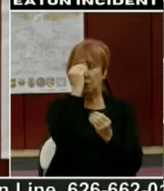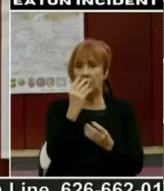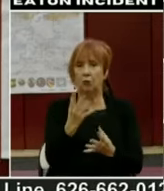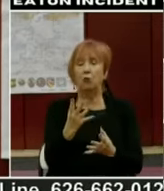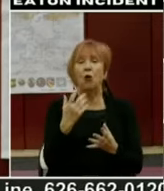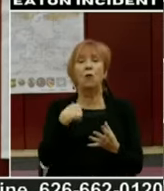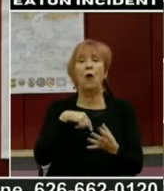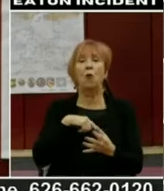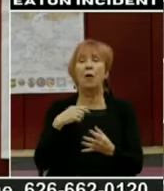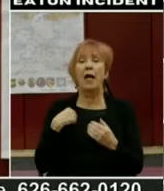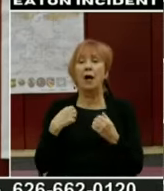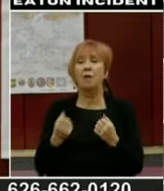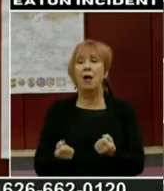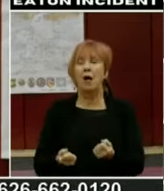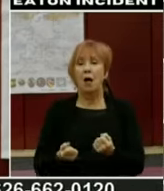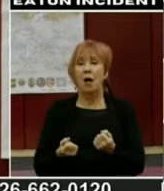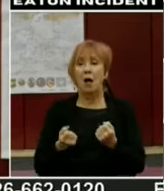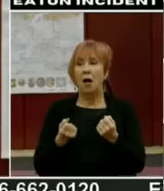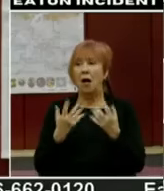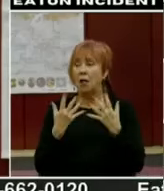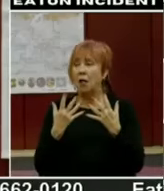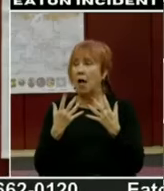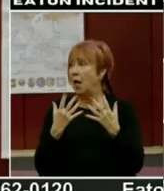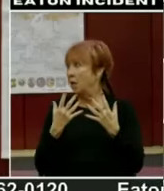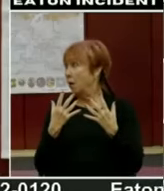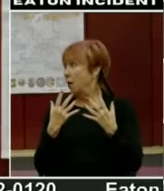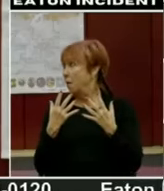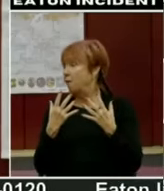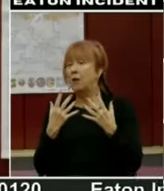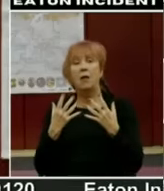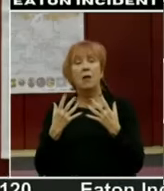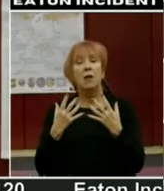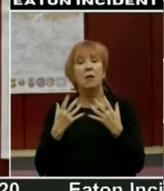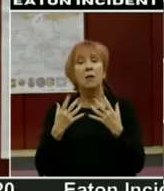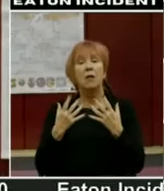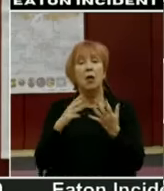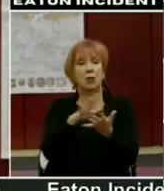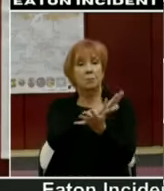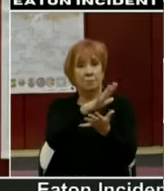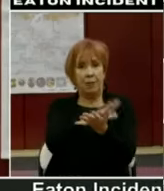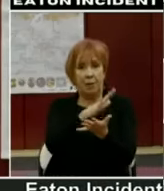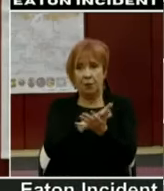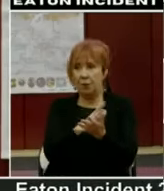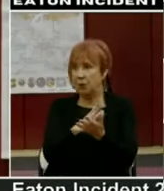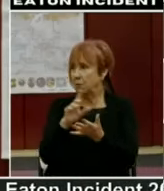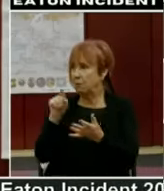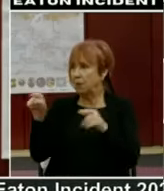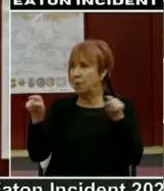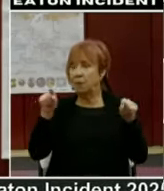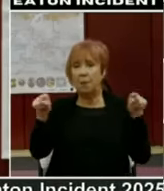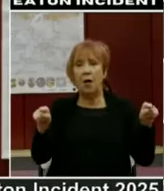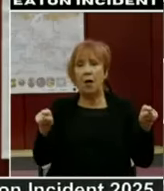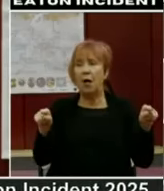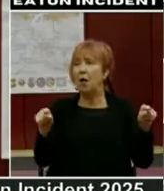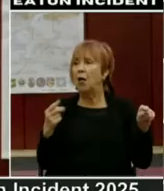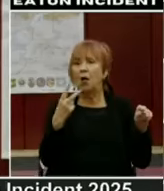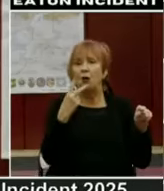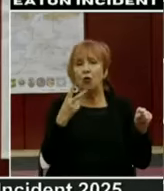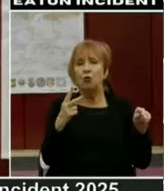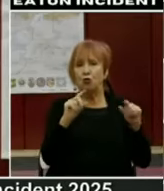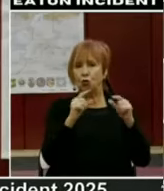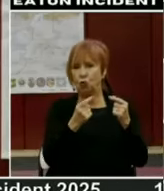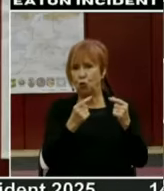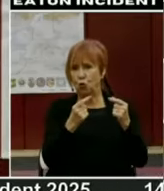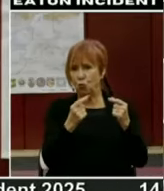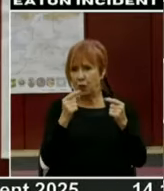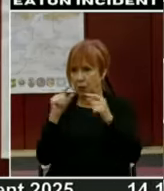have a lot of instructions. We put some out here, but we have sheets. There are two groups of you that I hope you make use